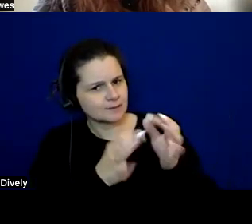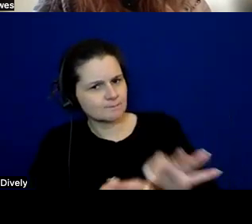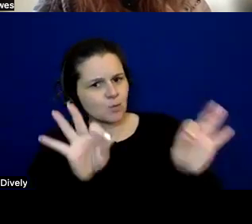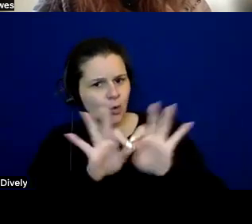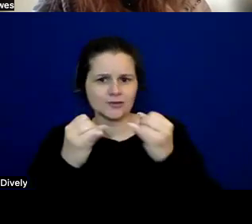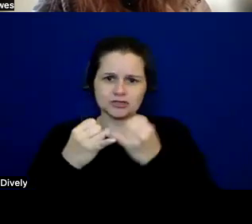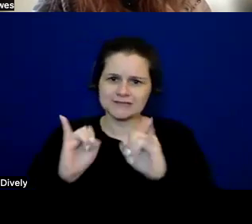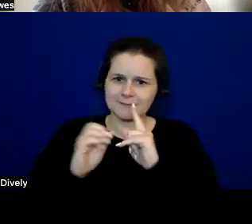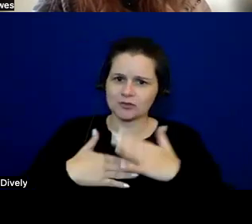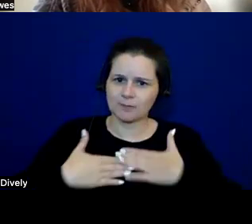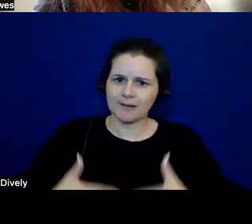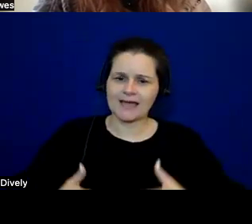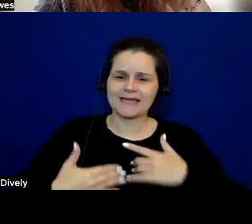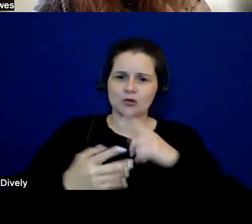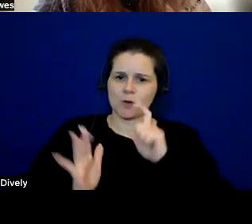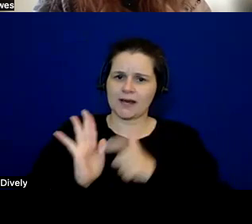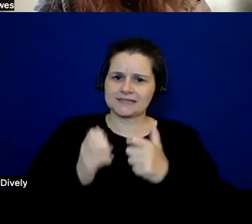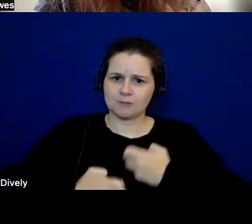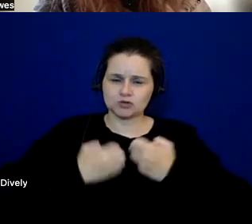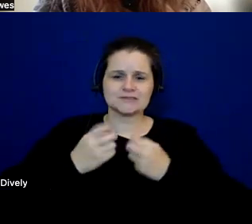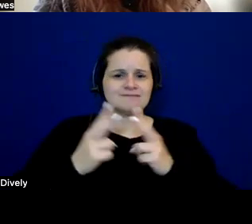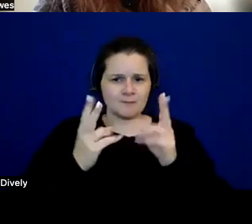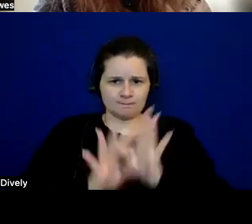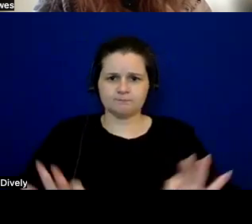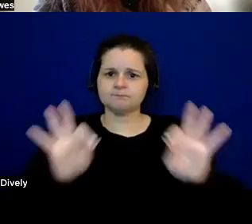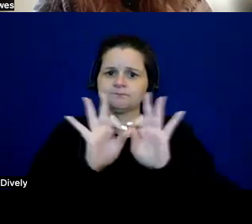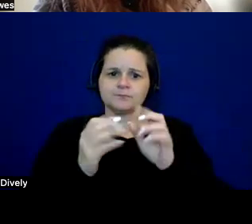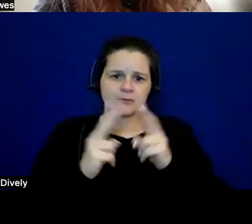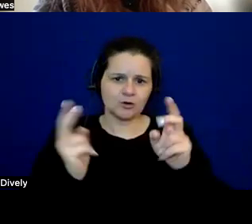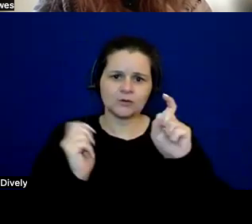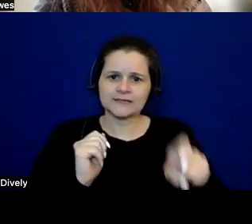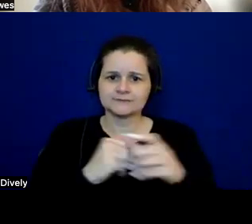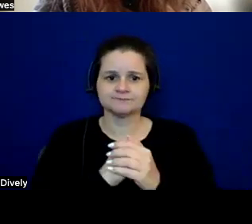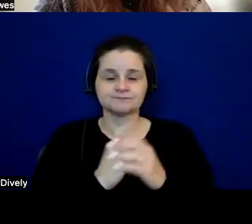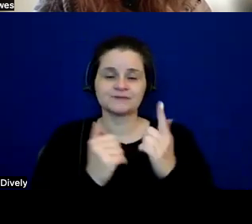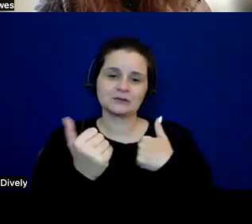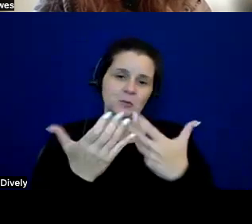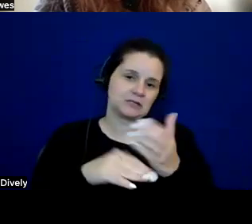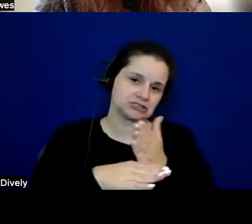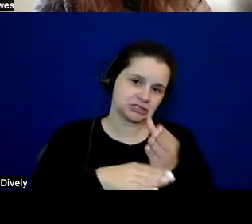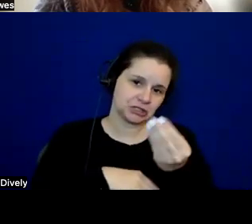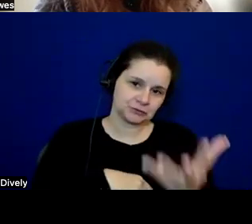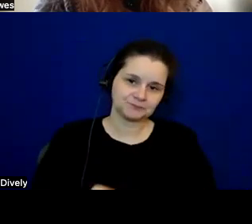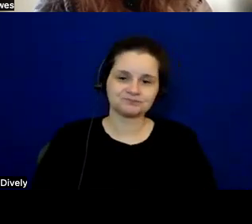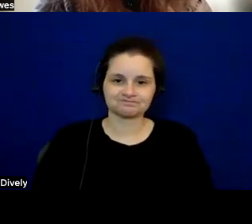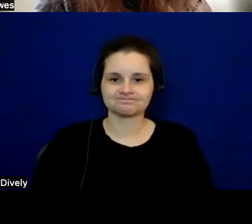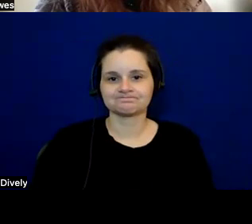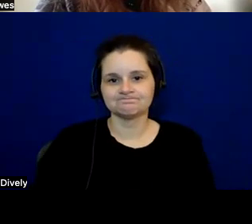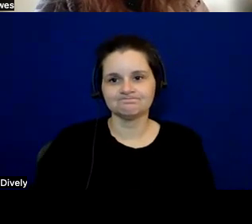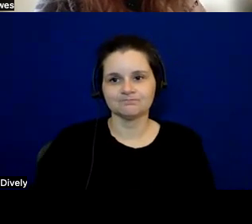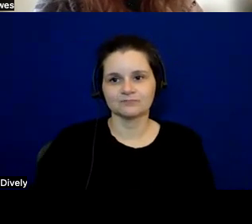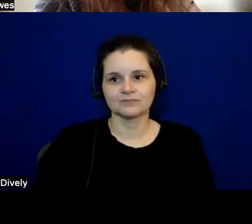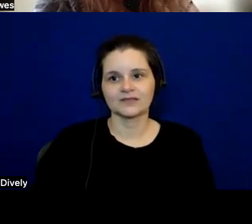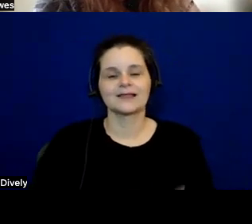their emotions is so important and necessary. So that's what I'd like to share. Thank you so much,